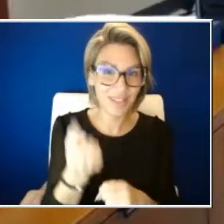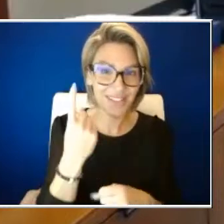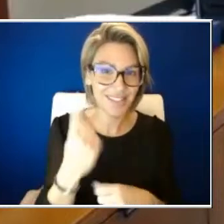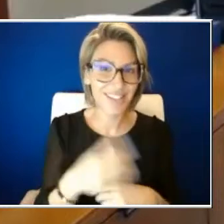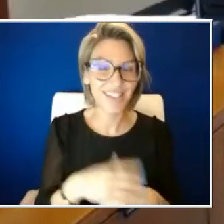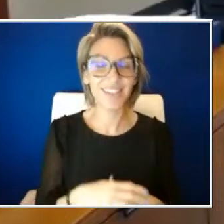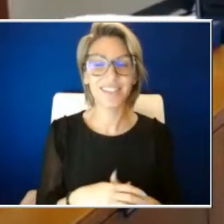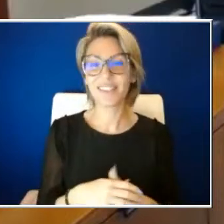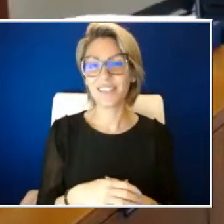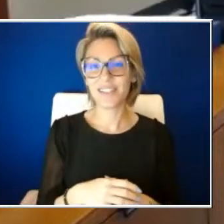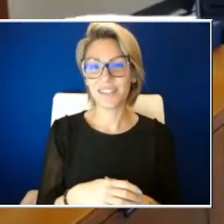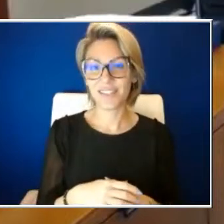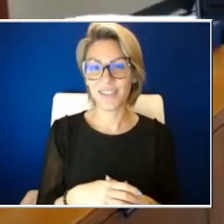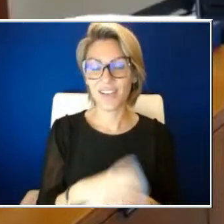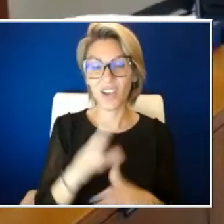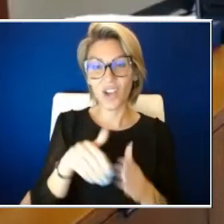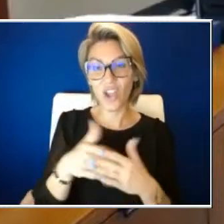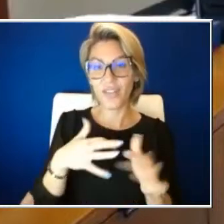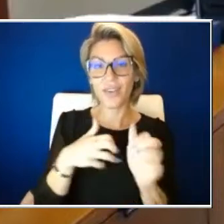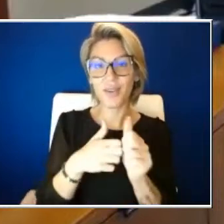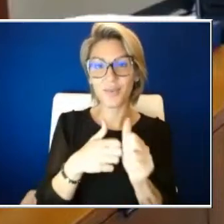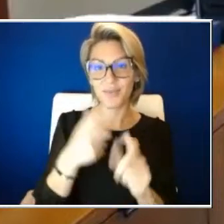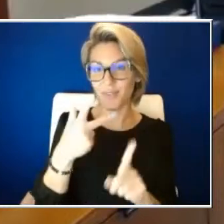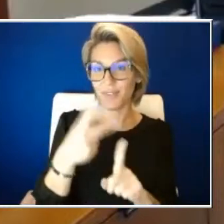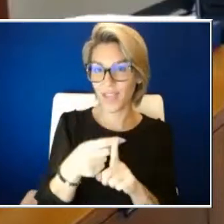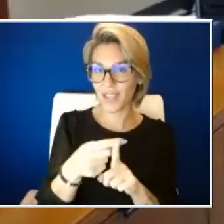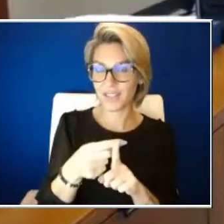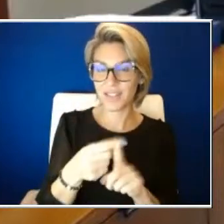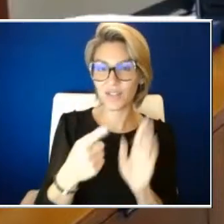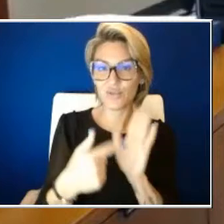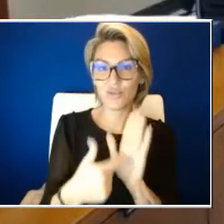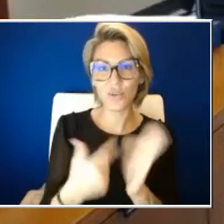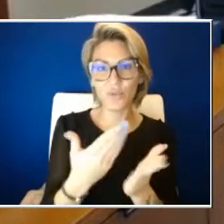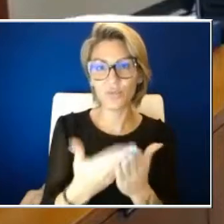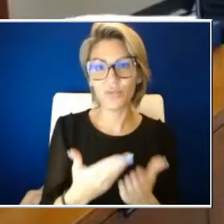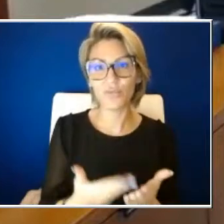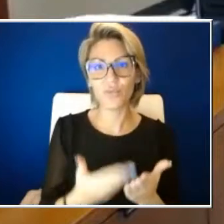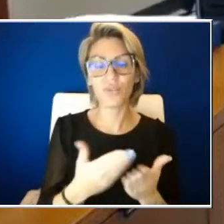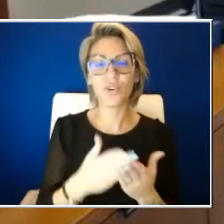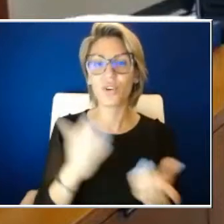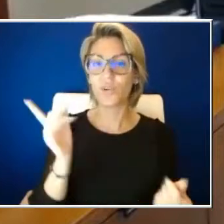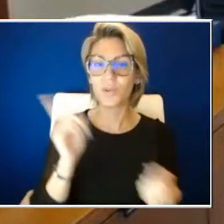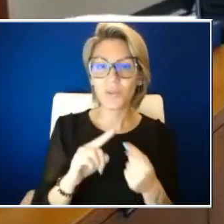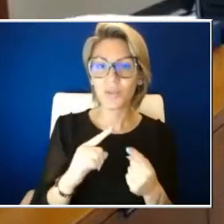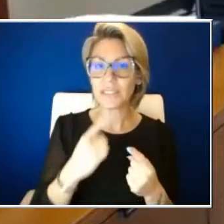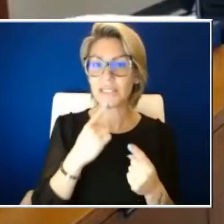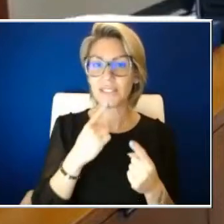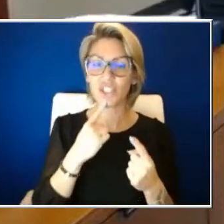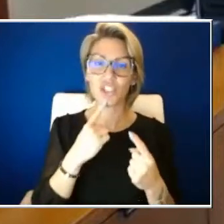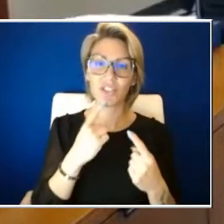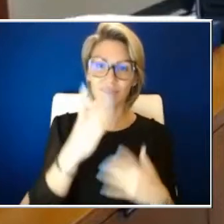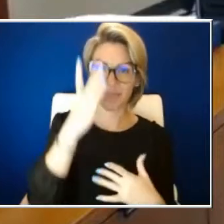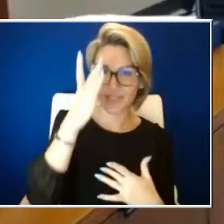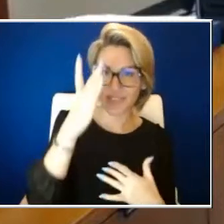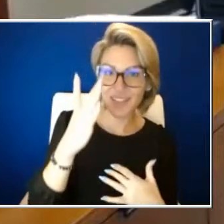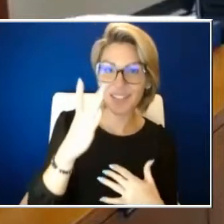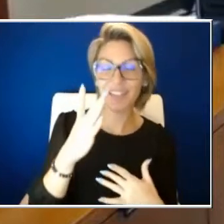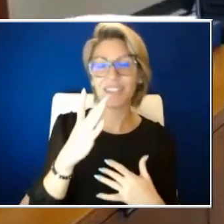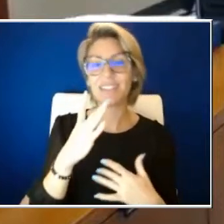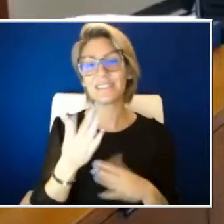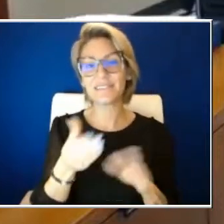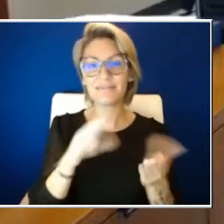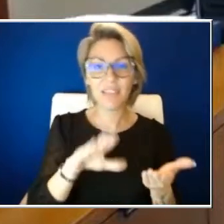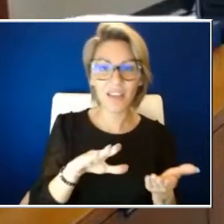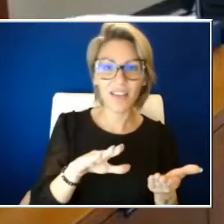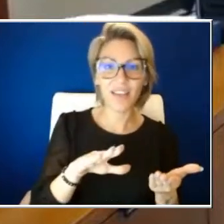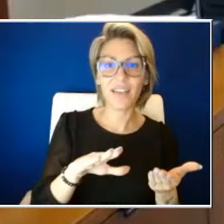all along the way, all these updated vaccines have been shown to reduce serious illness, deaths, long COVID. And